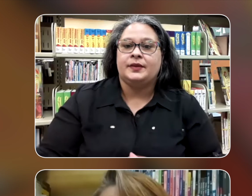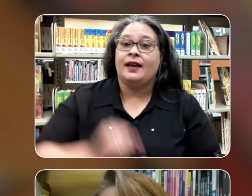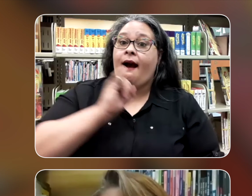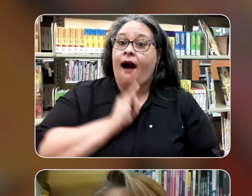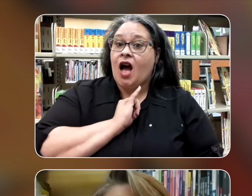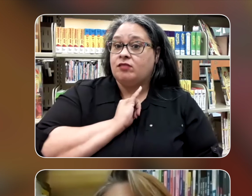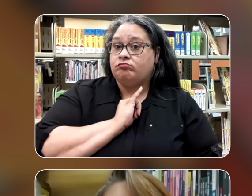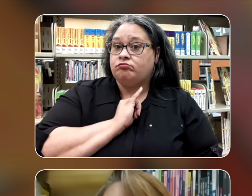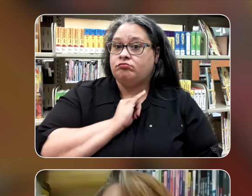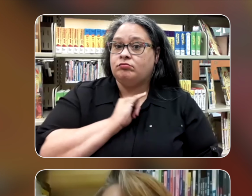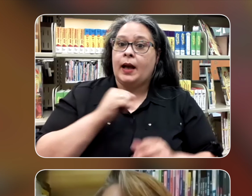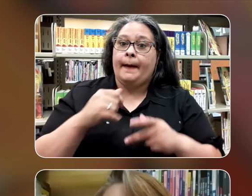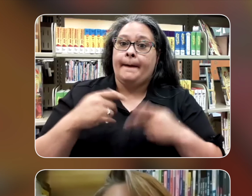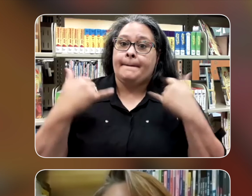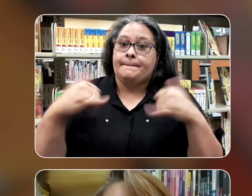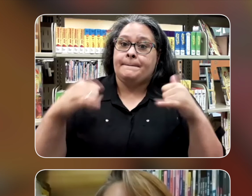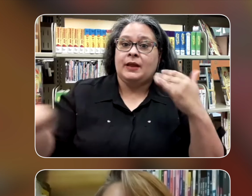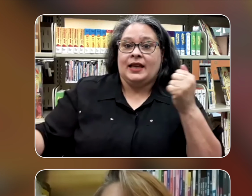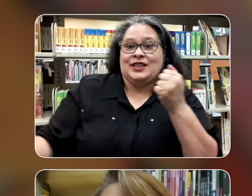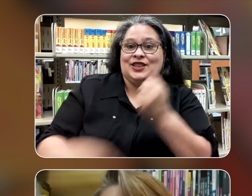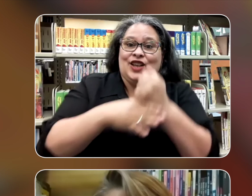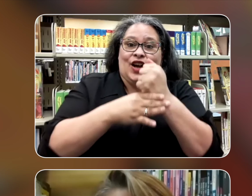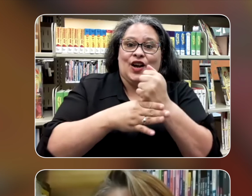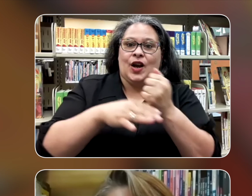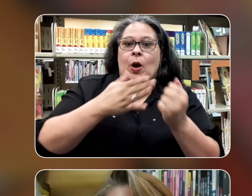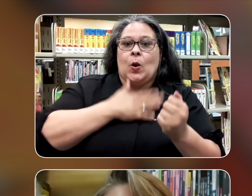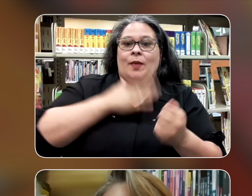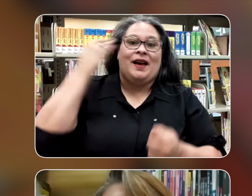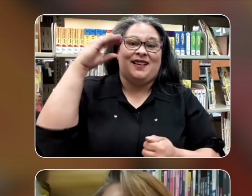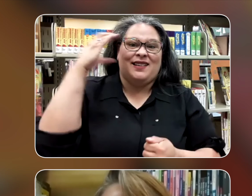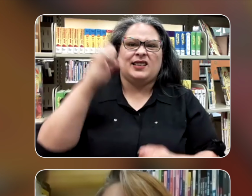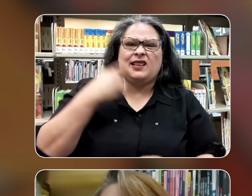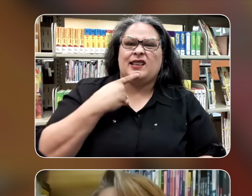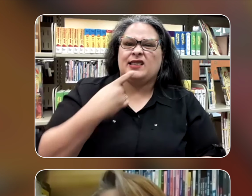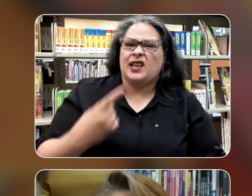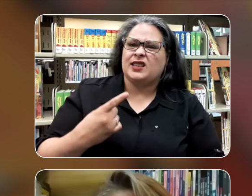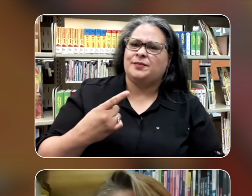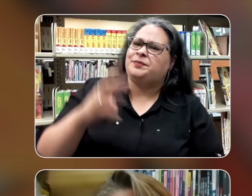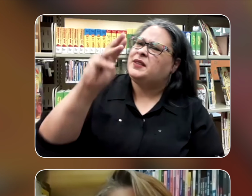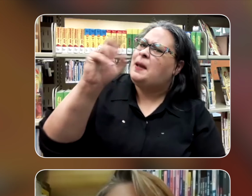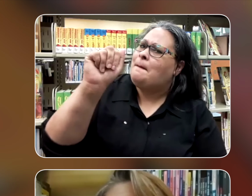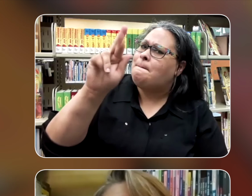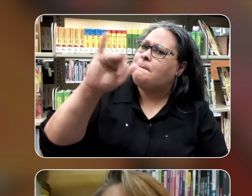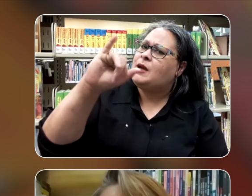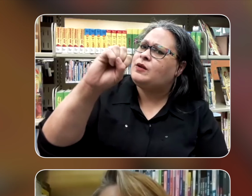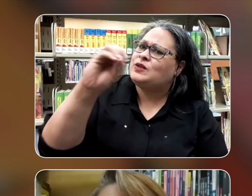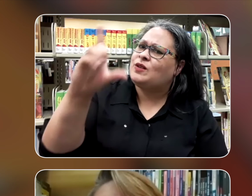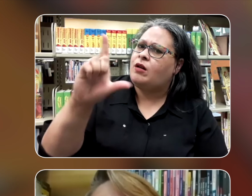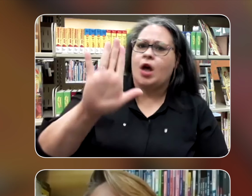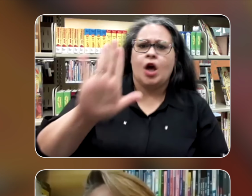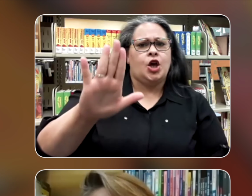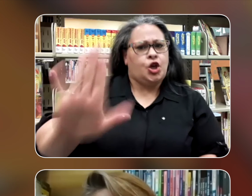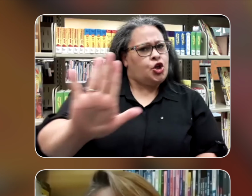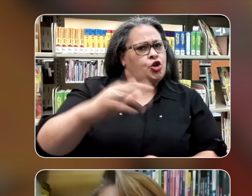I play soccer with my cousin Tato, and he says, Marisol, your skin